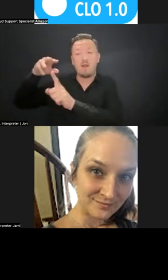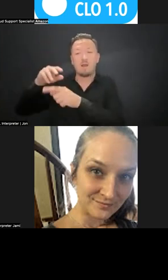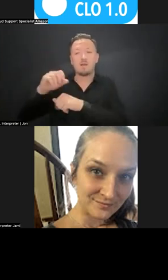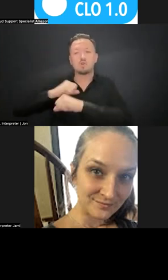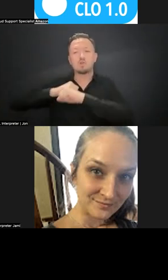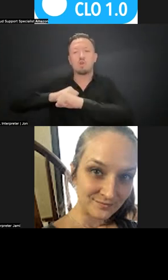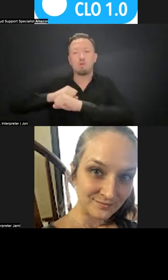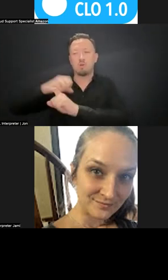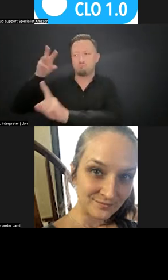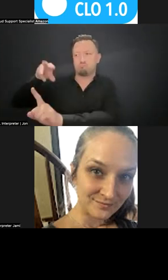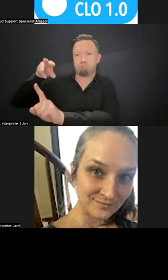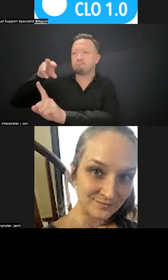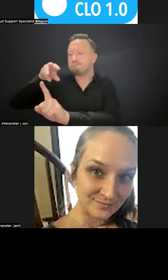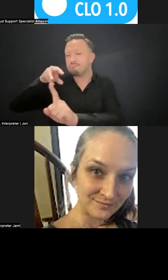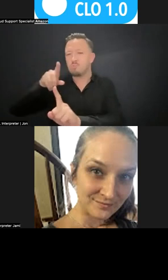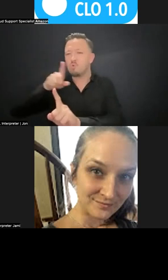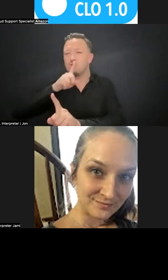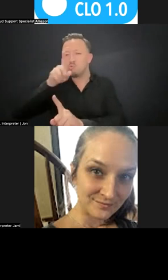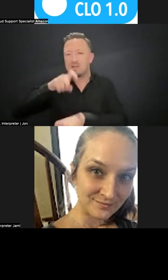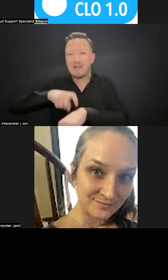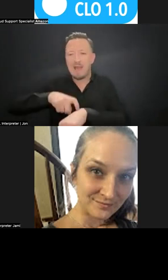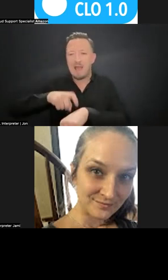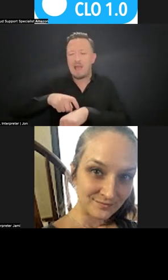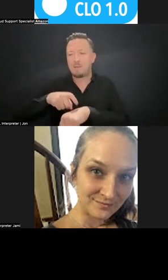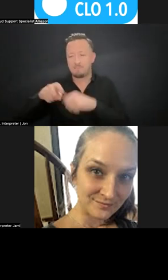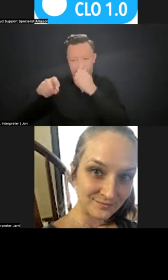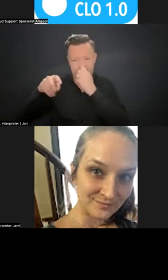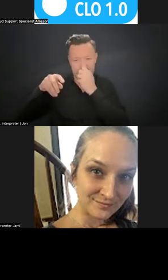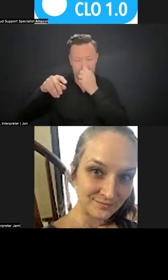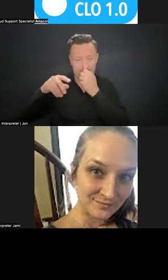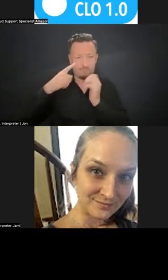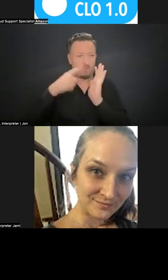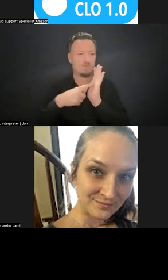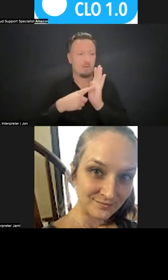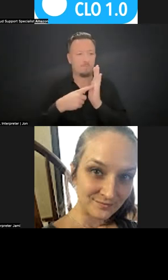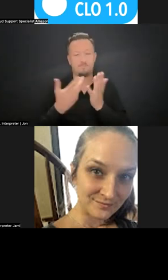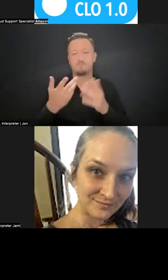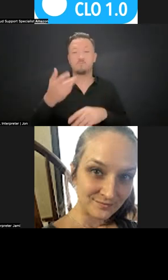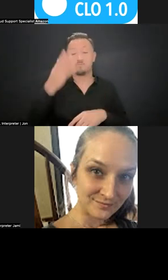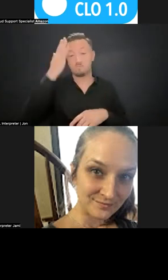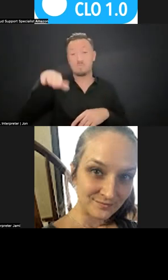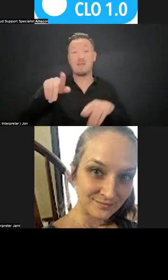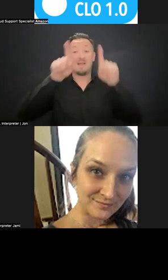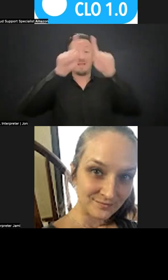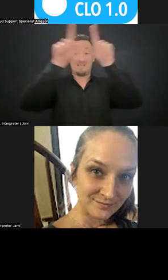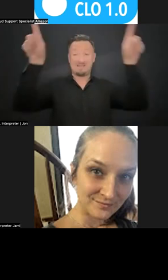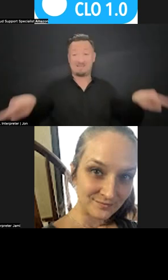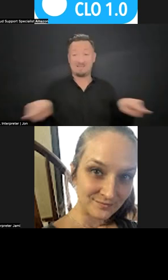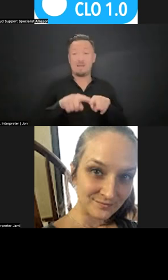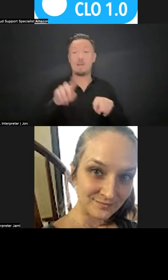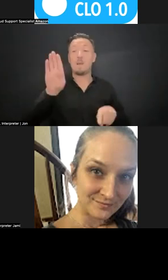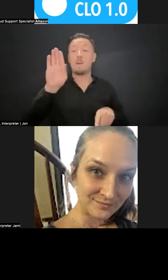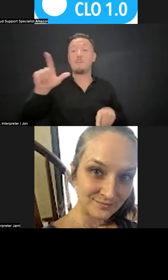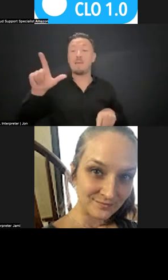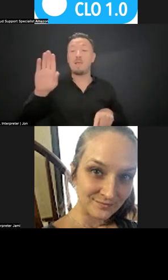you real-time data. You can have, for instance, a billboard with sensors in it,